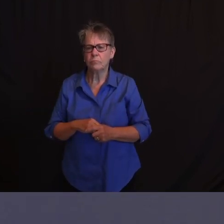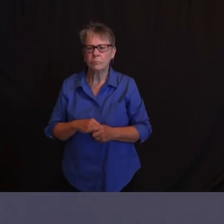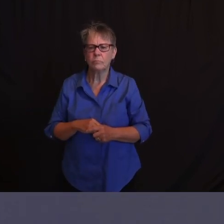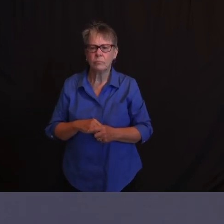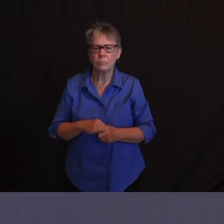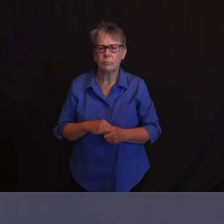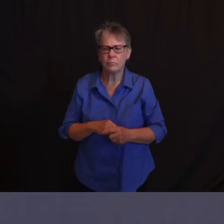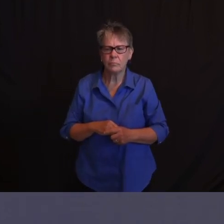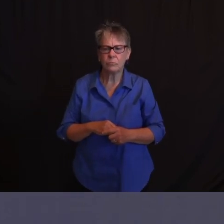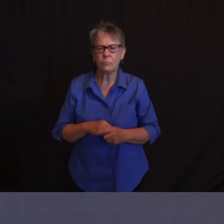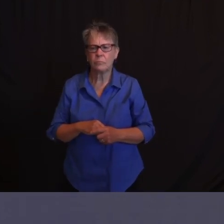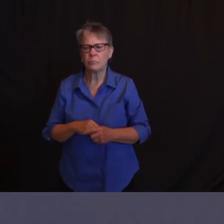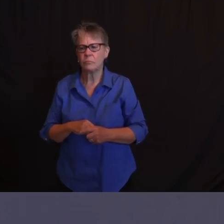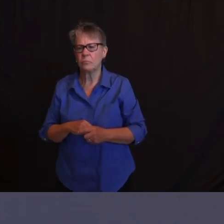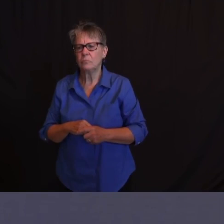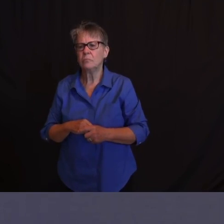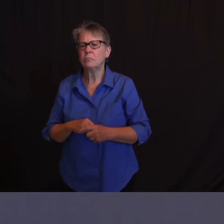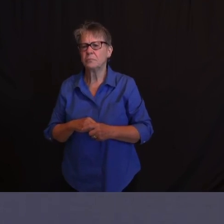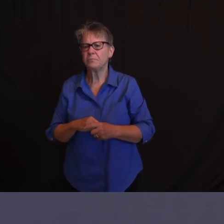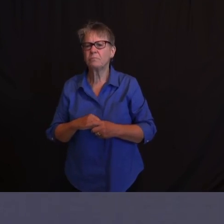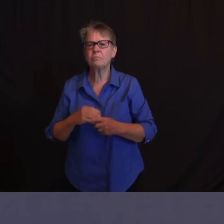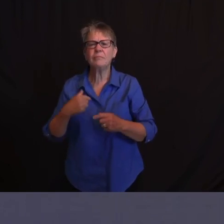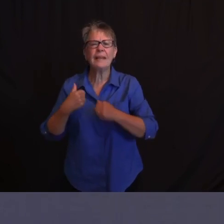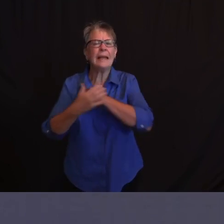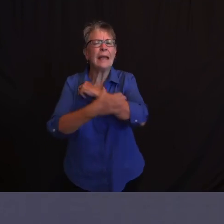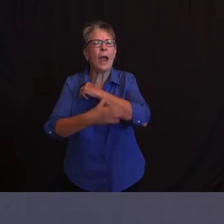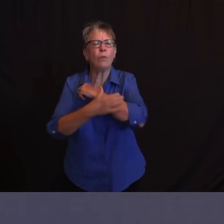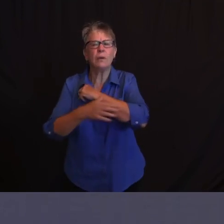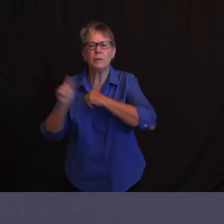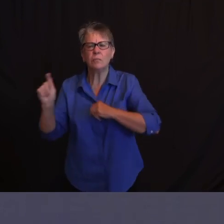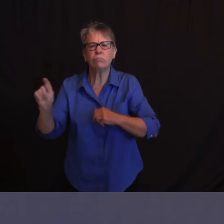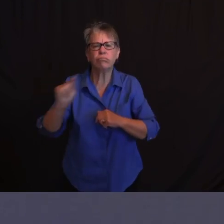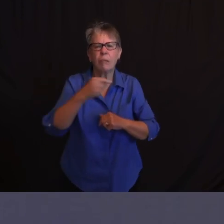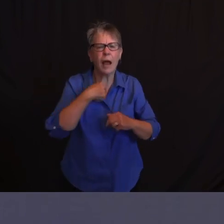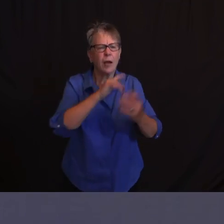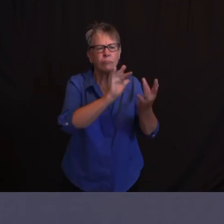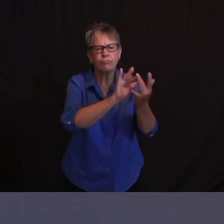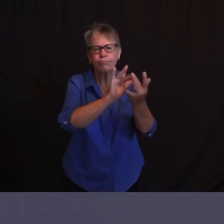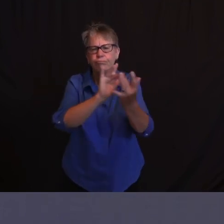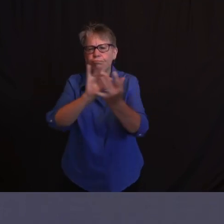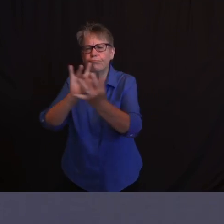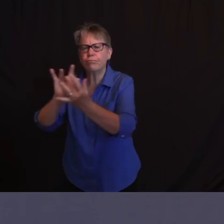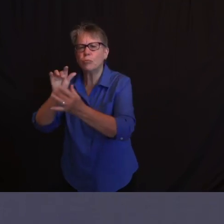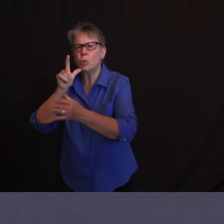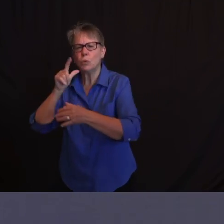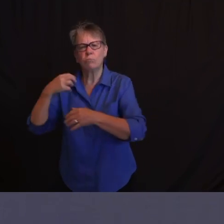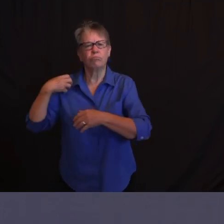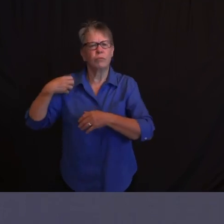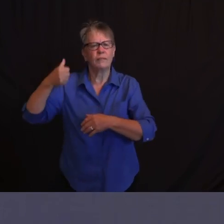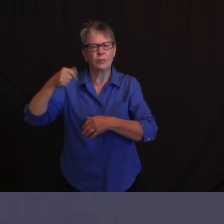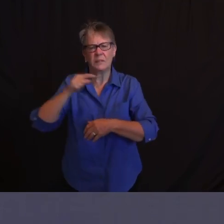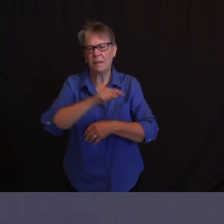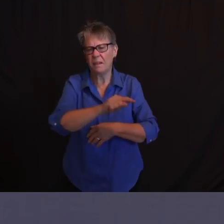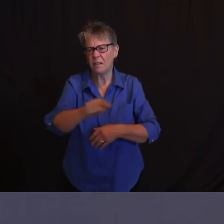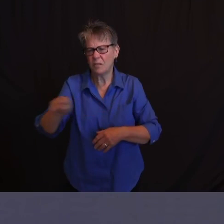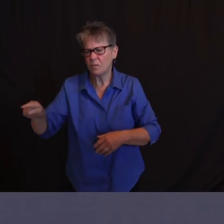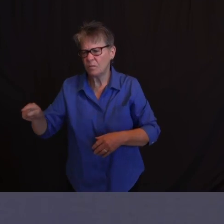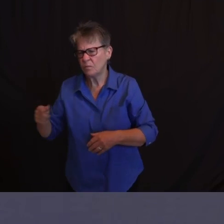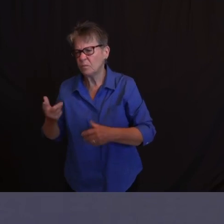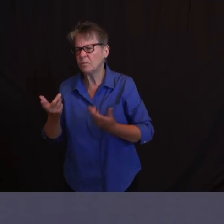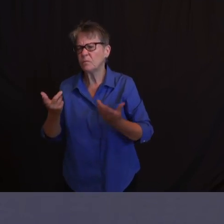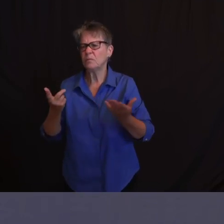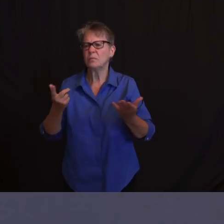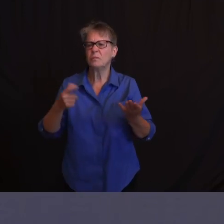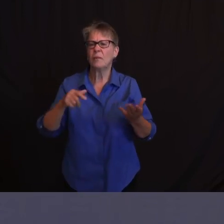terrific leader in Monmouth County, Mayor of Long Branch, John Pallone, Mayor of Point Pleasant